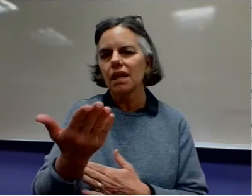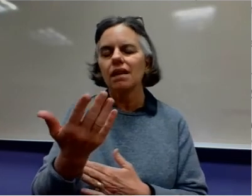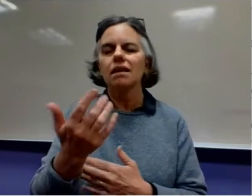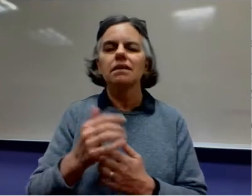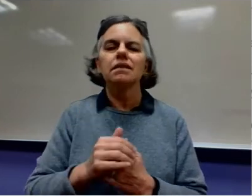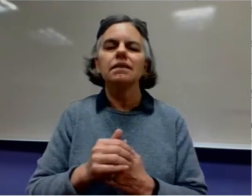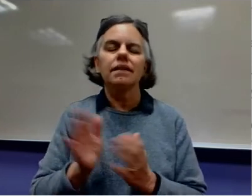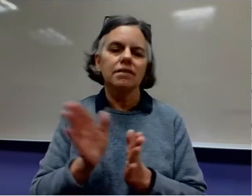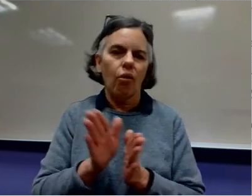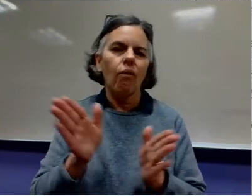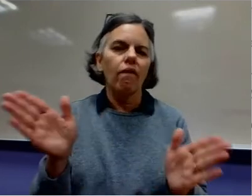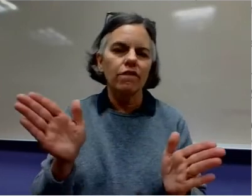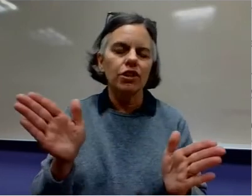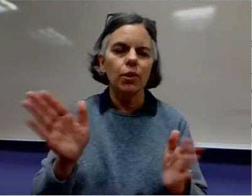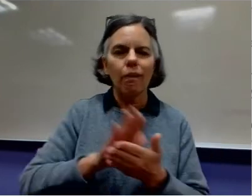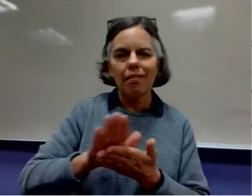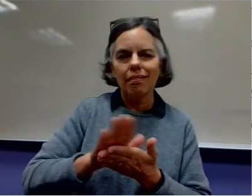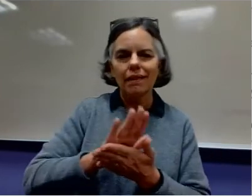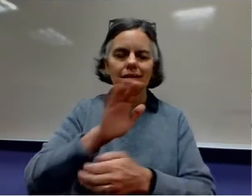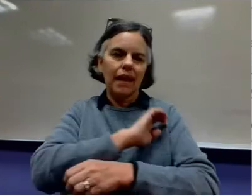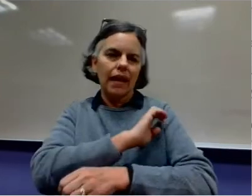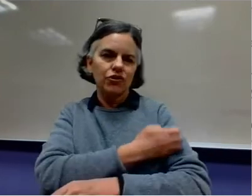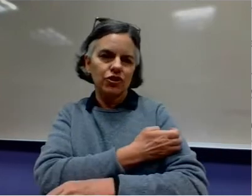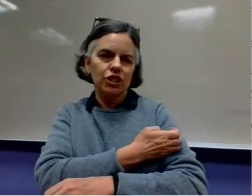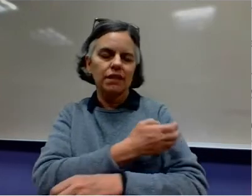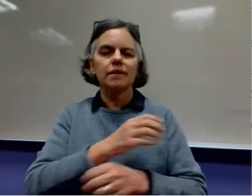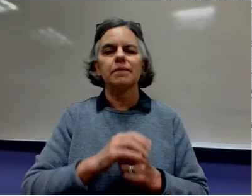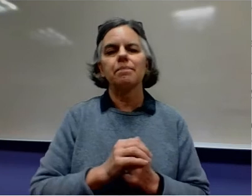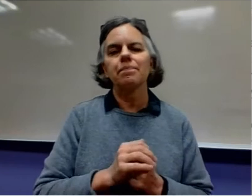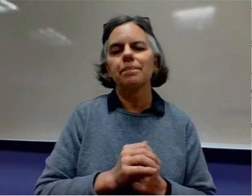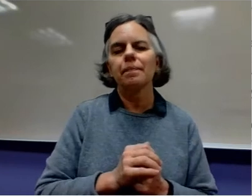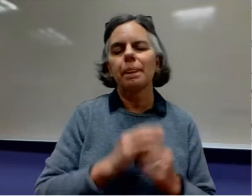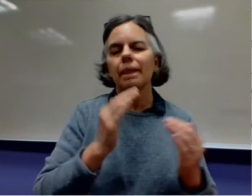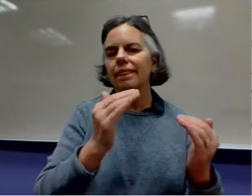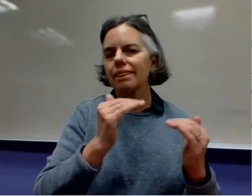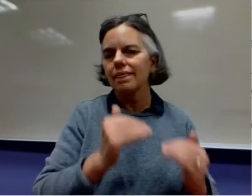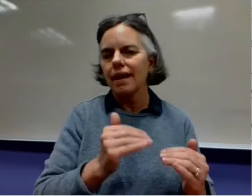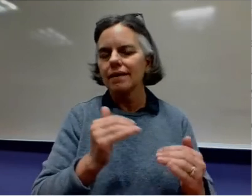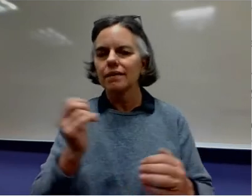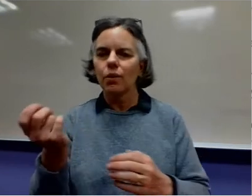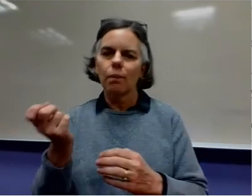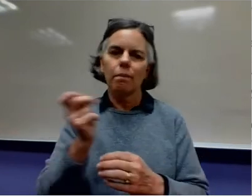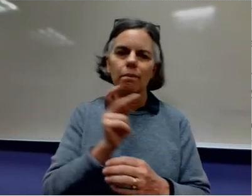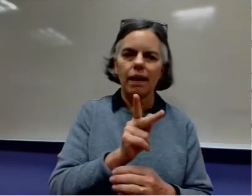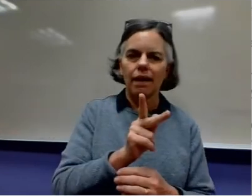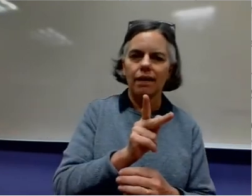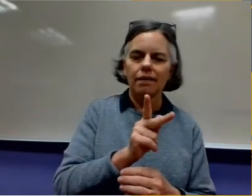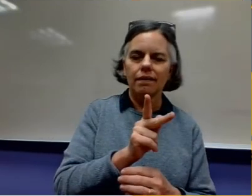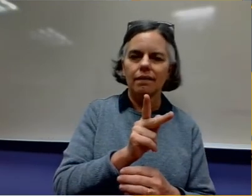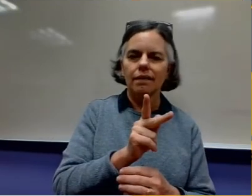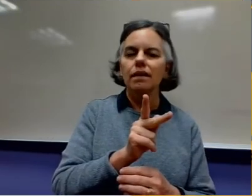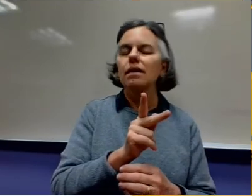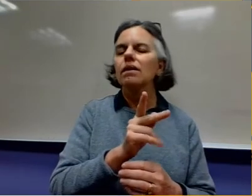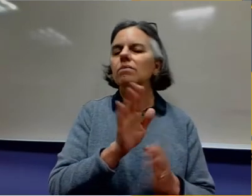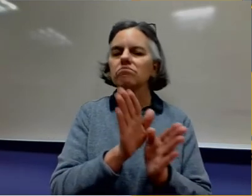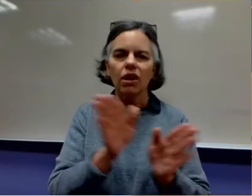our overview of clean energy. Okay. And then you'll go back into, so let's just go